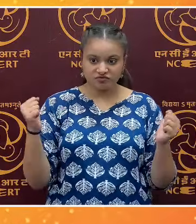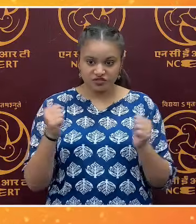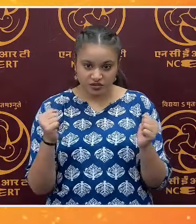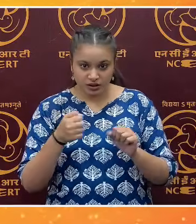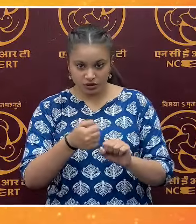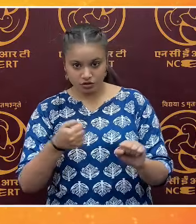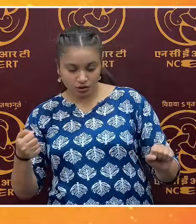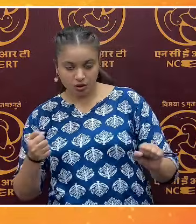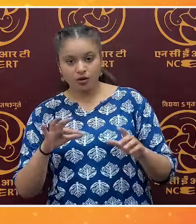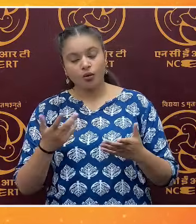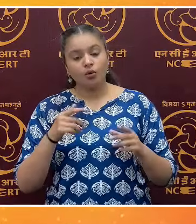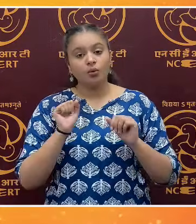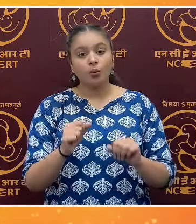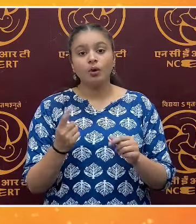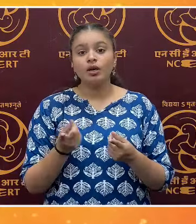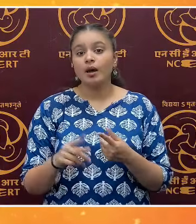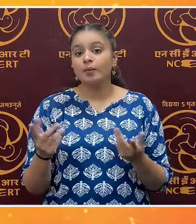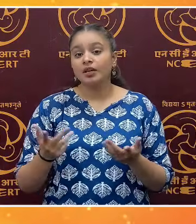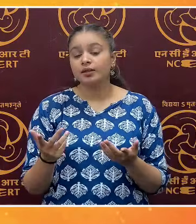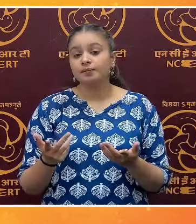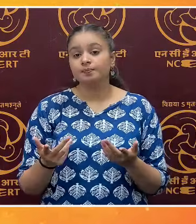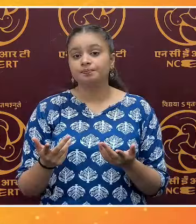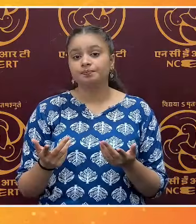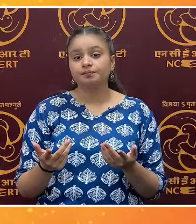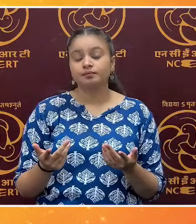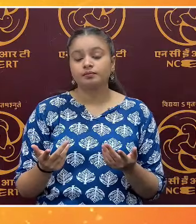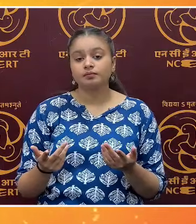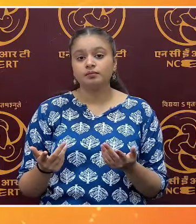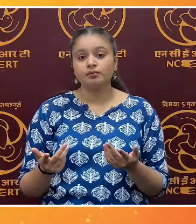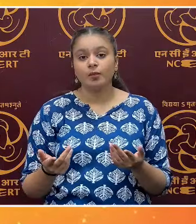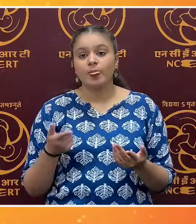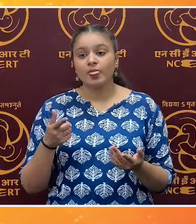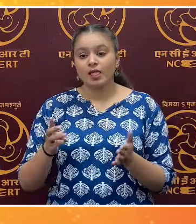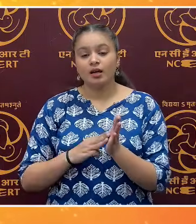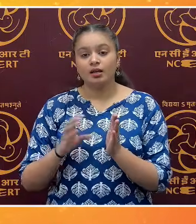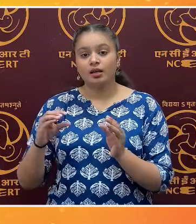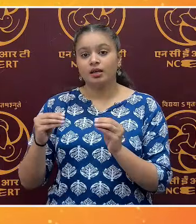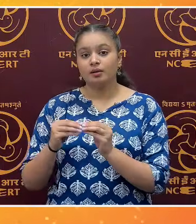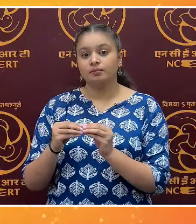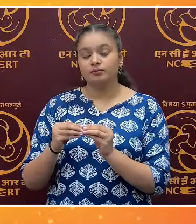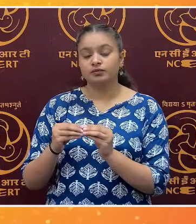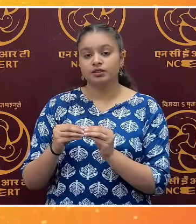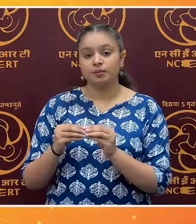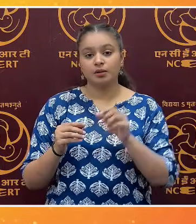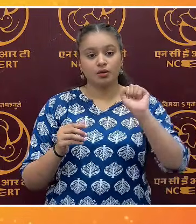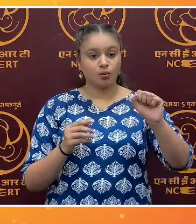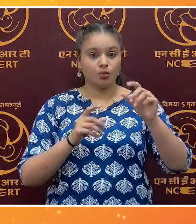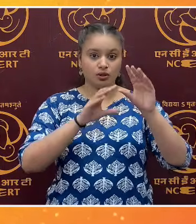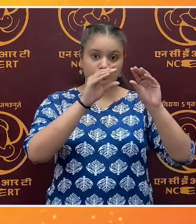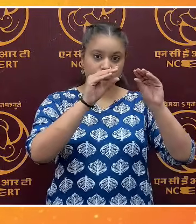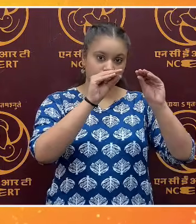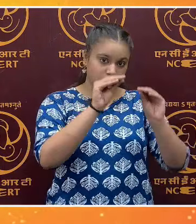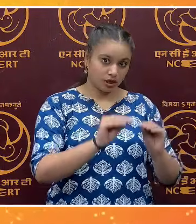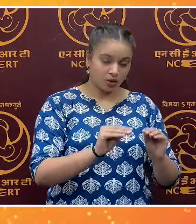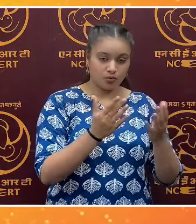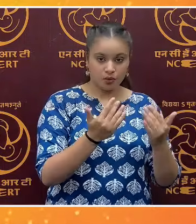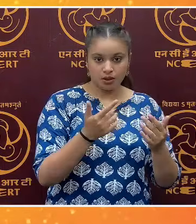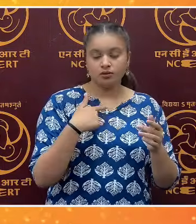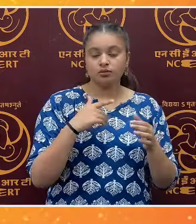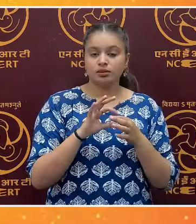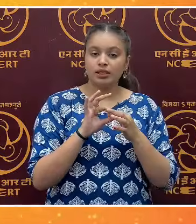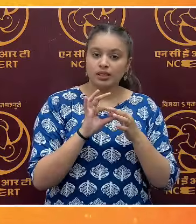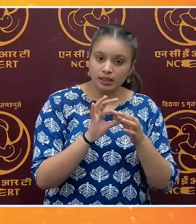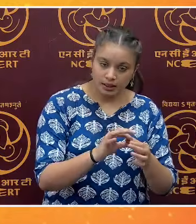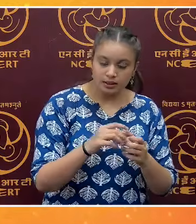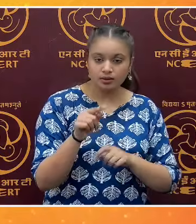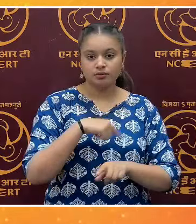something, so in that case this MCB will get down. So accordingly we will